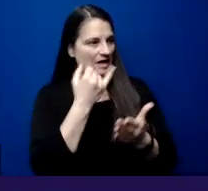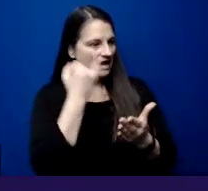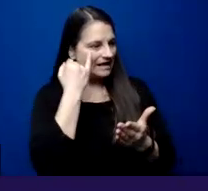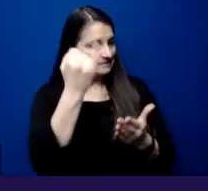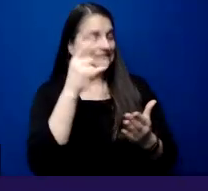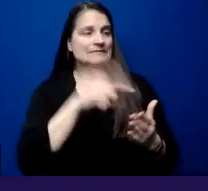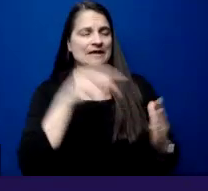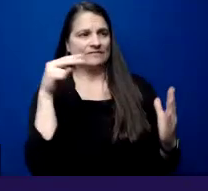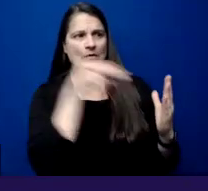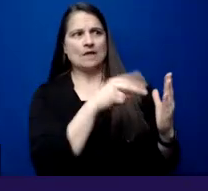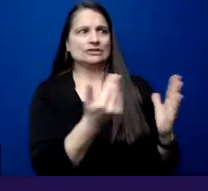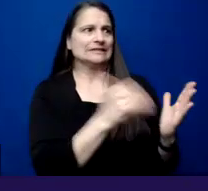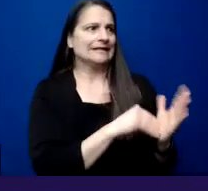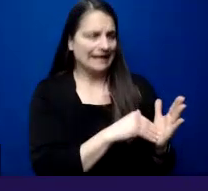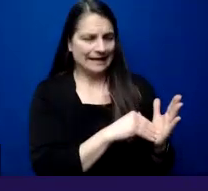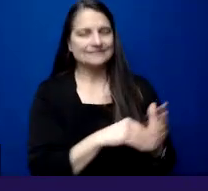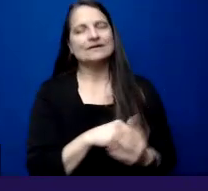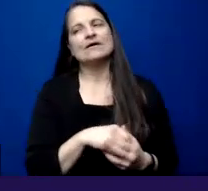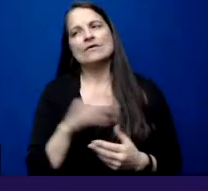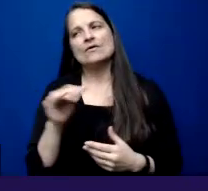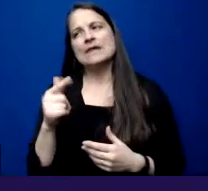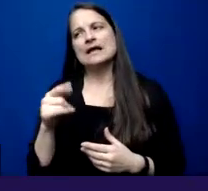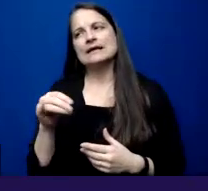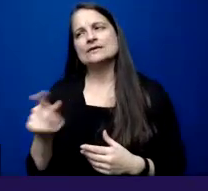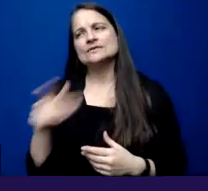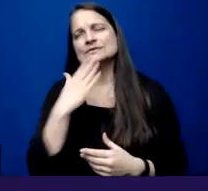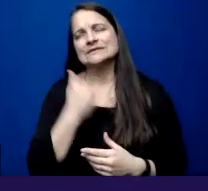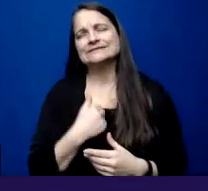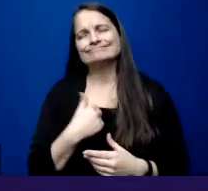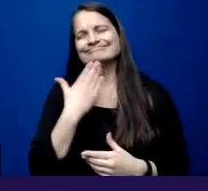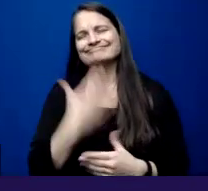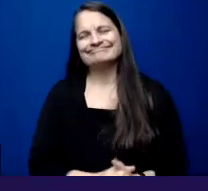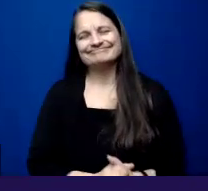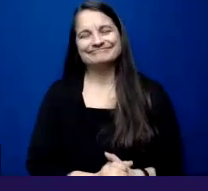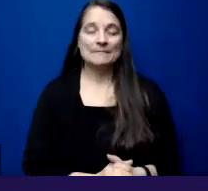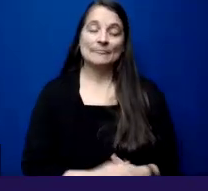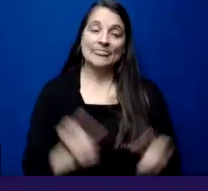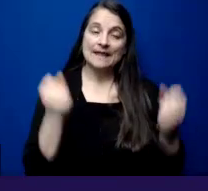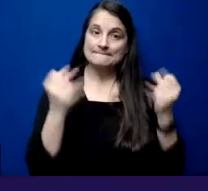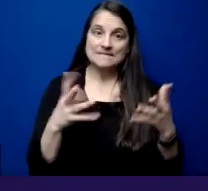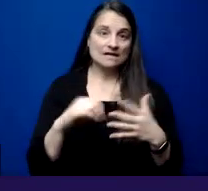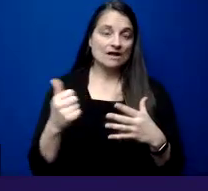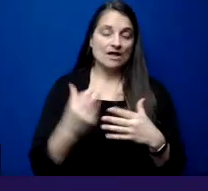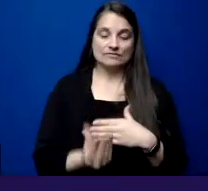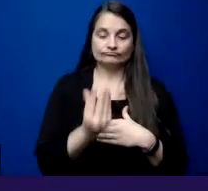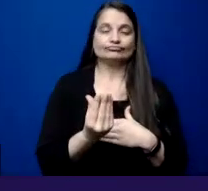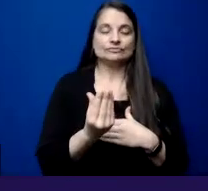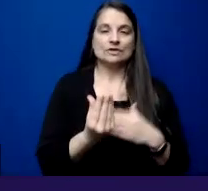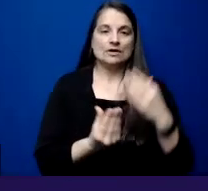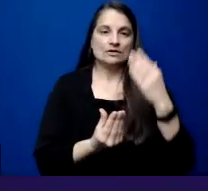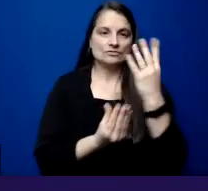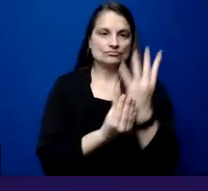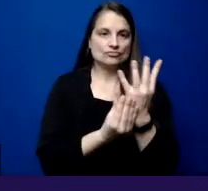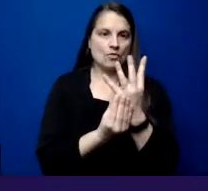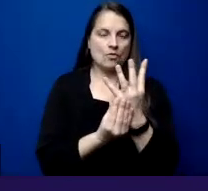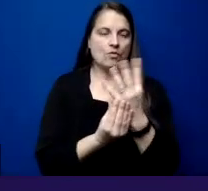video. So much good info. Oh, Maggie, you're too kind. Yeah, and there's so many other card holders too. I've come across a couple that,